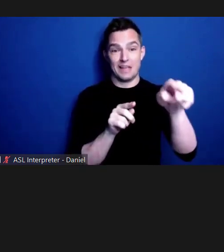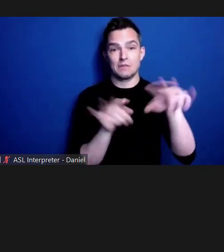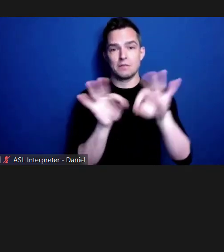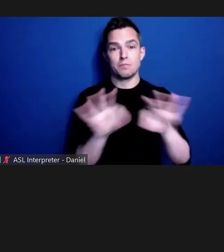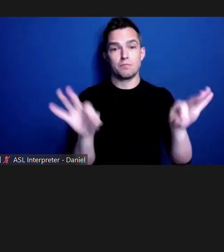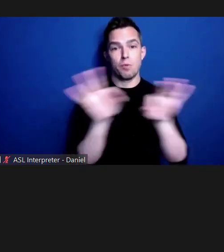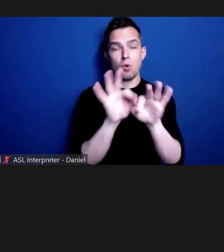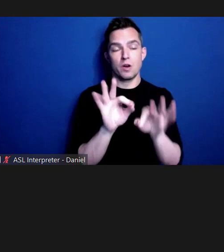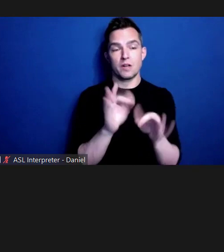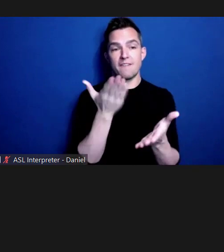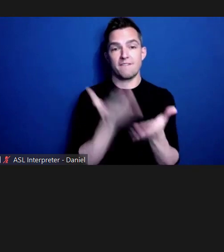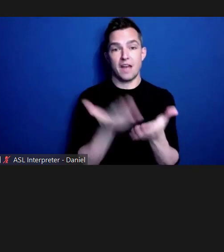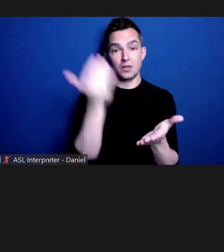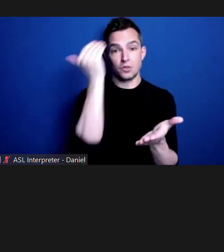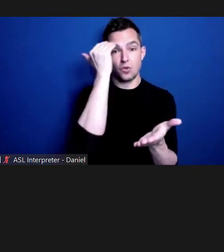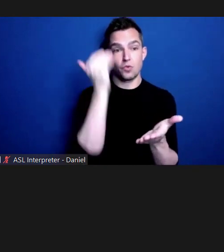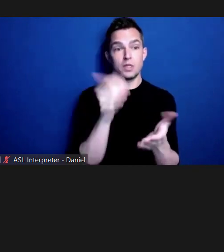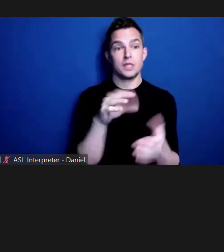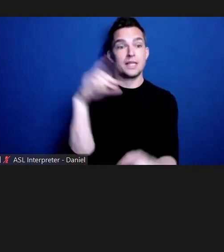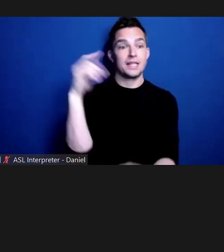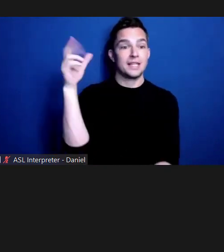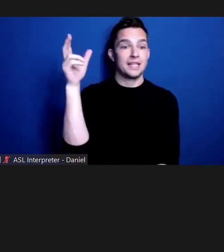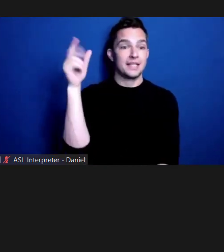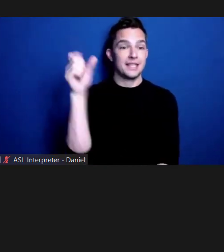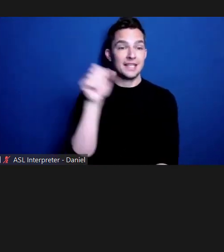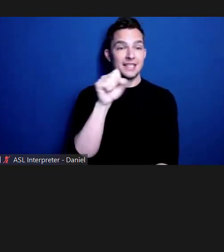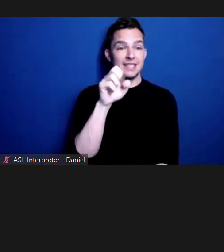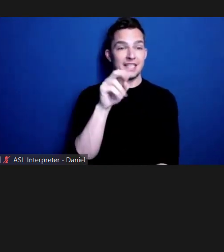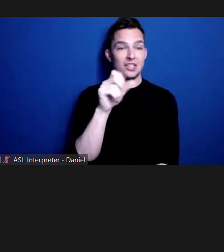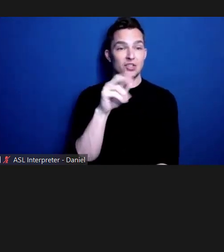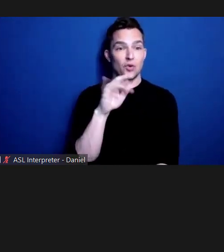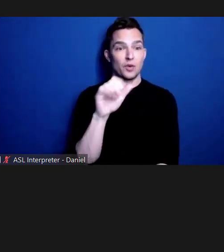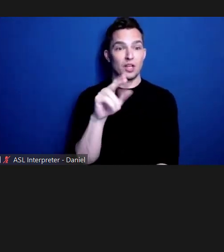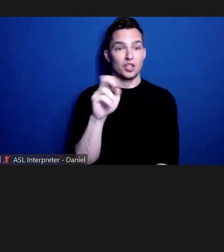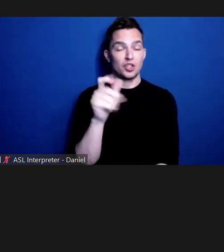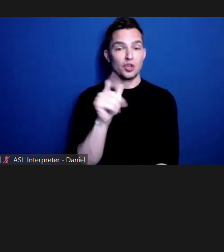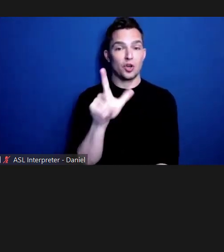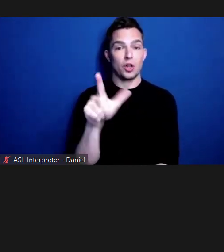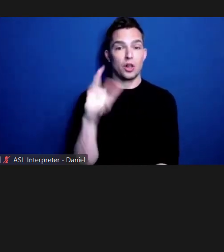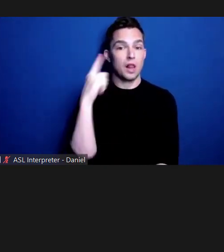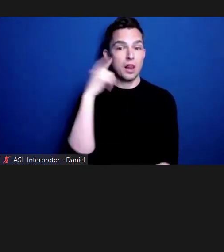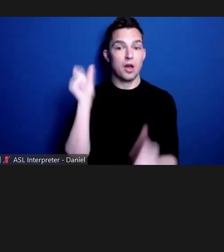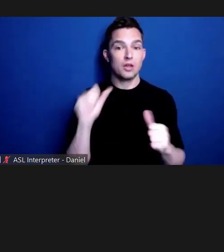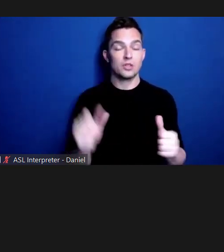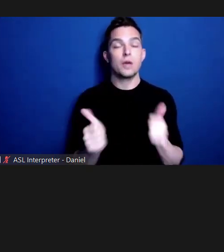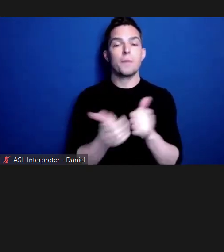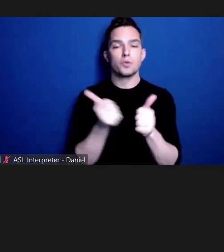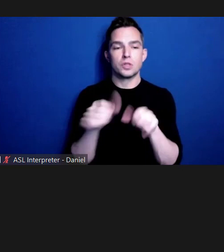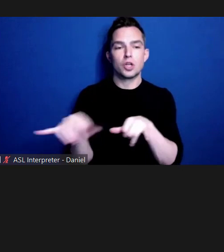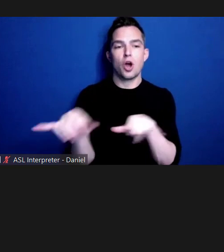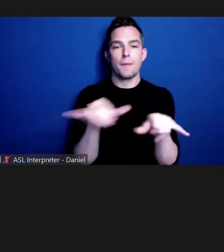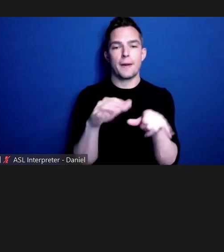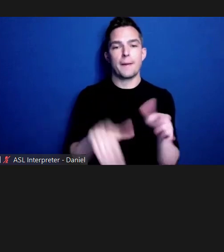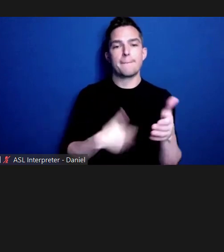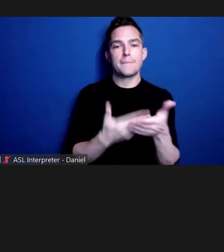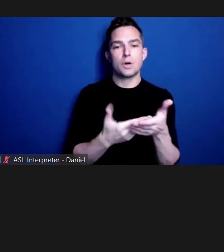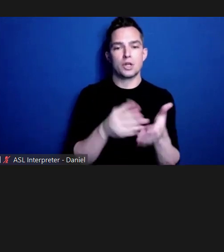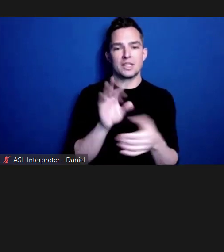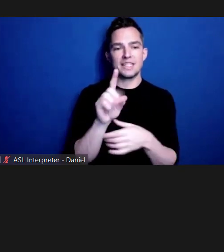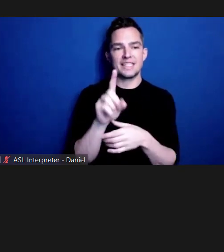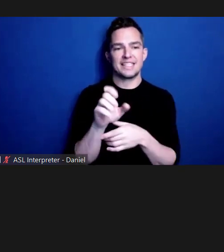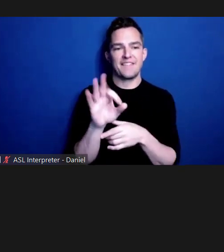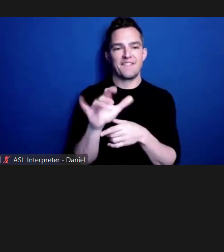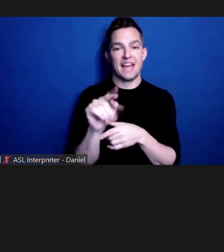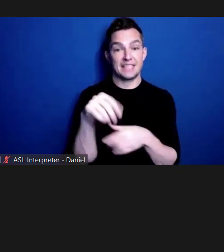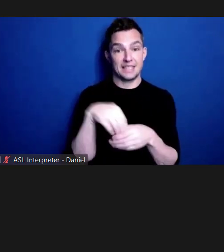to know that sensory neural hearing loss is the most common birth defect in the United States. Yeah,